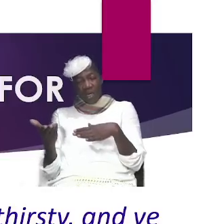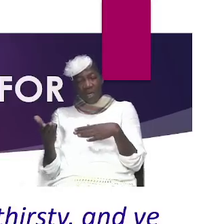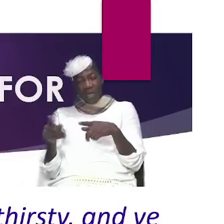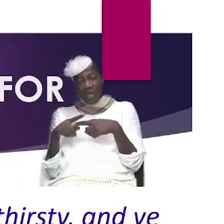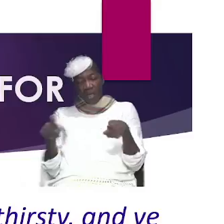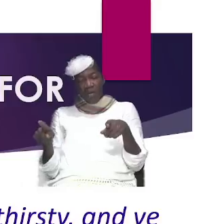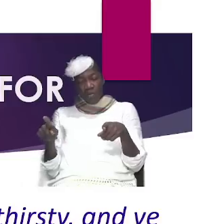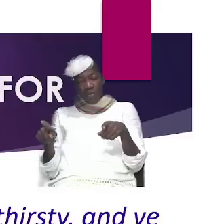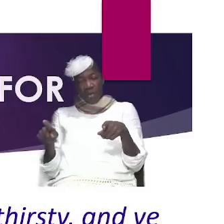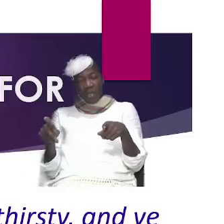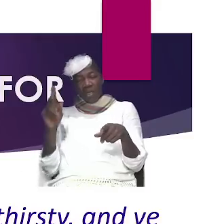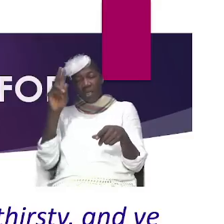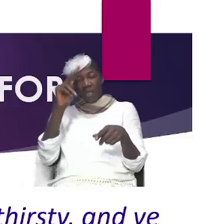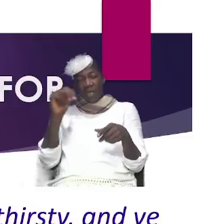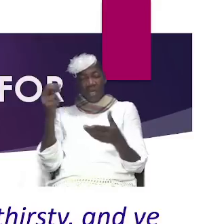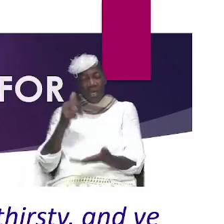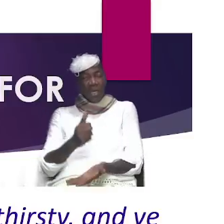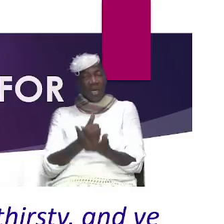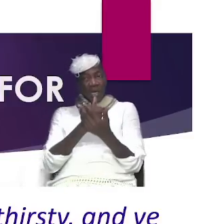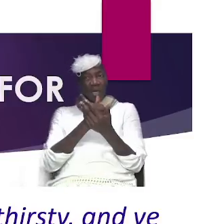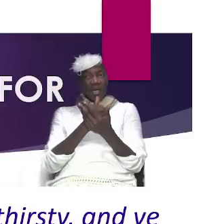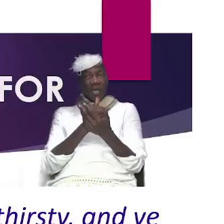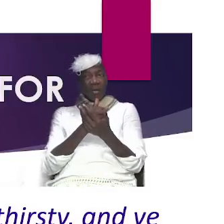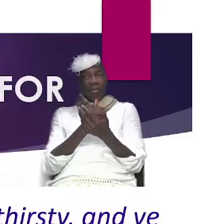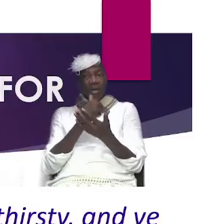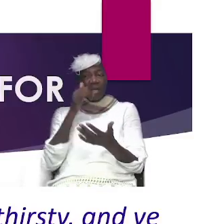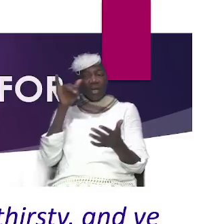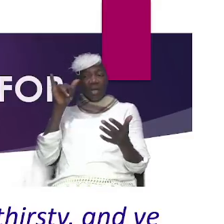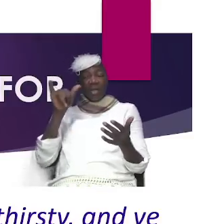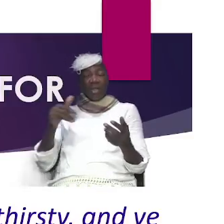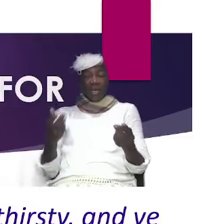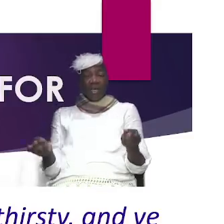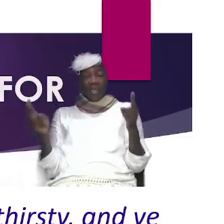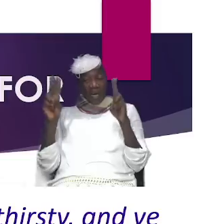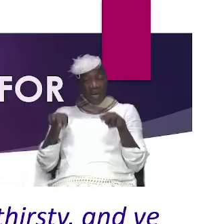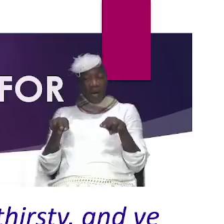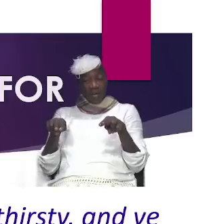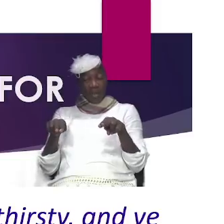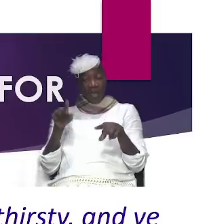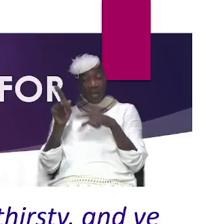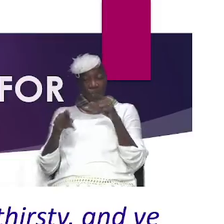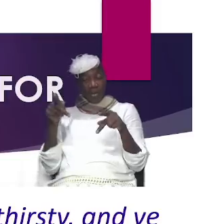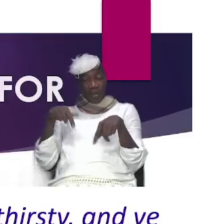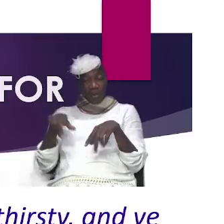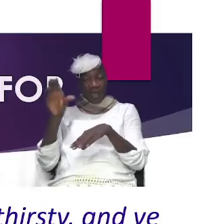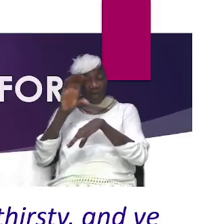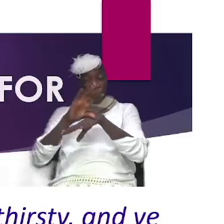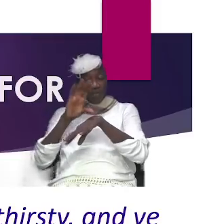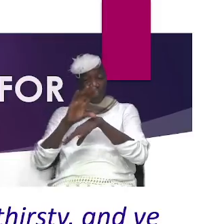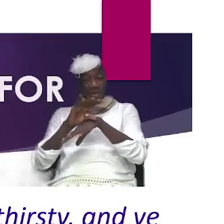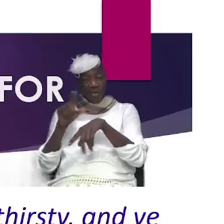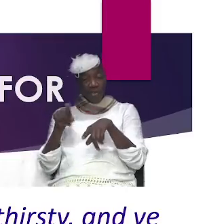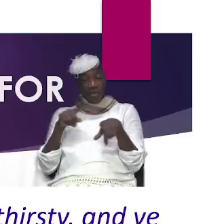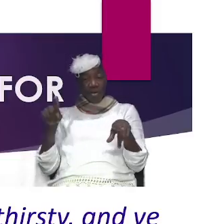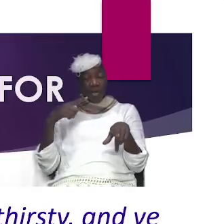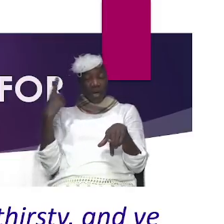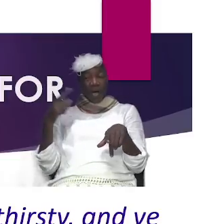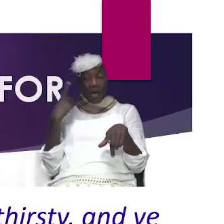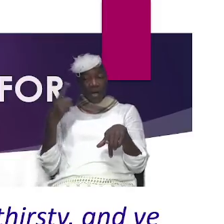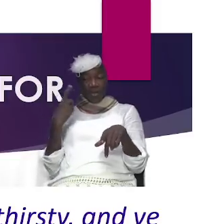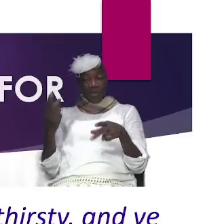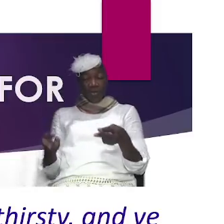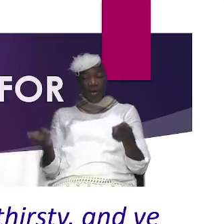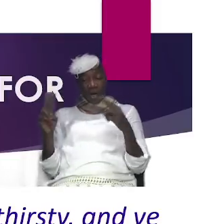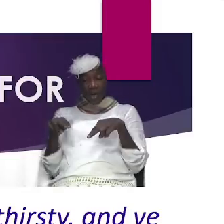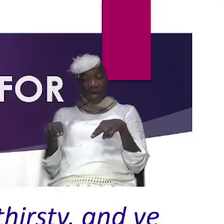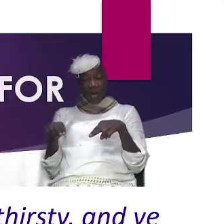dire strait. And that is happening to folks that are in church. But it is also happening to folks